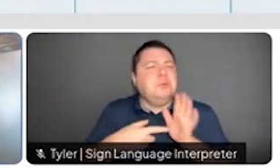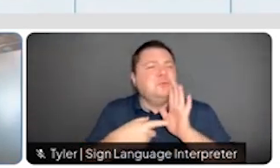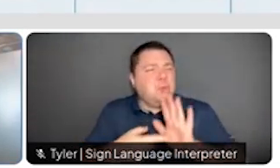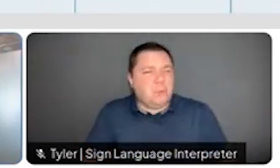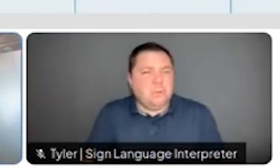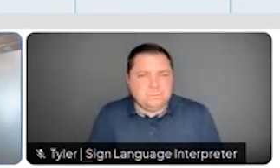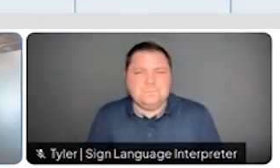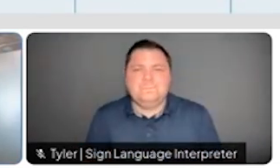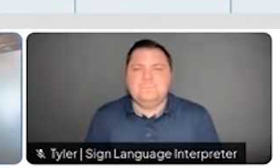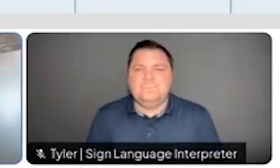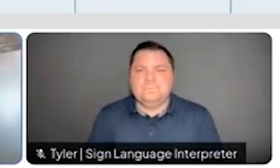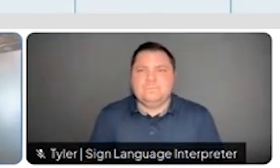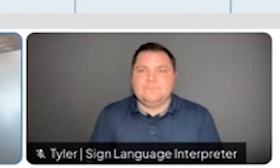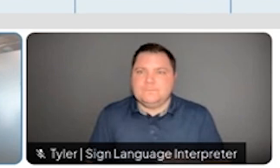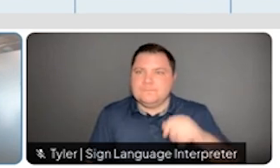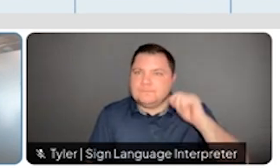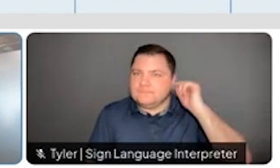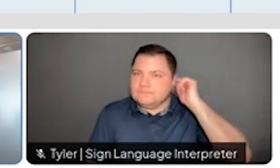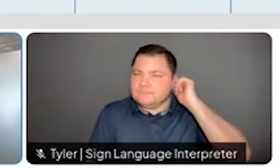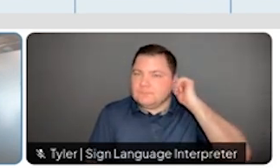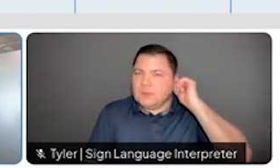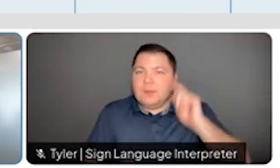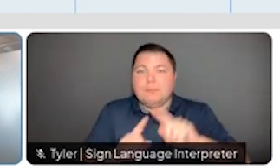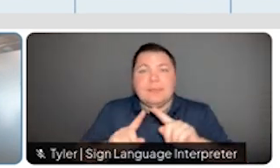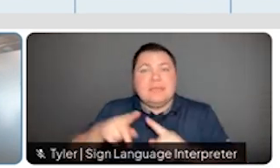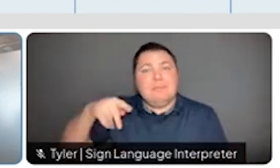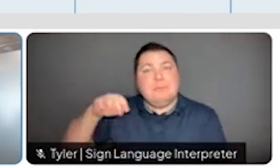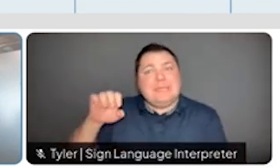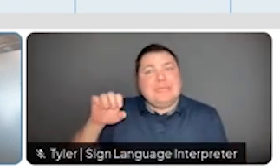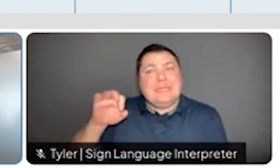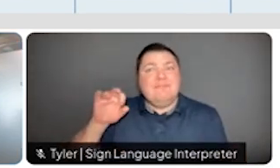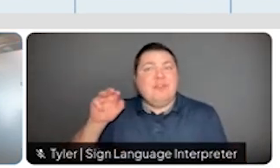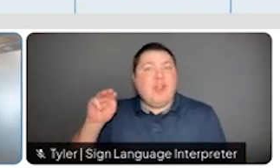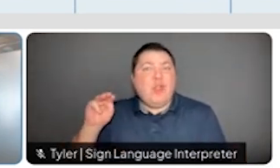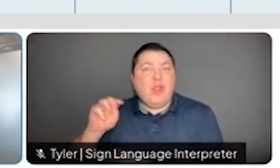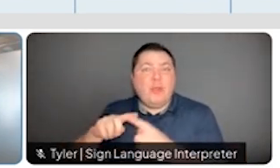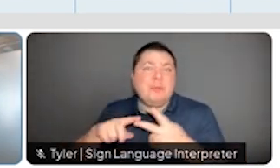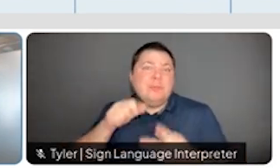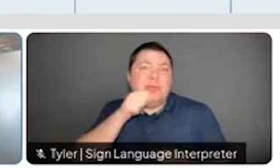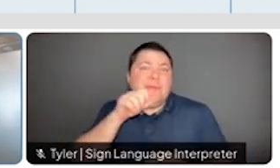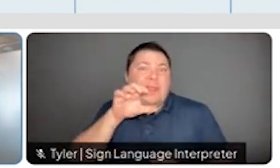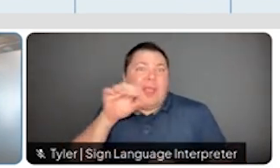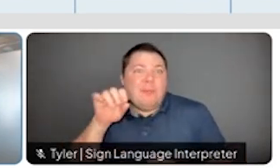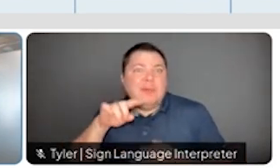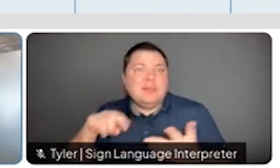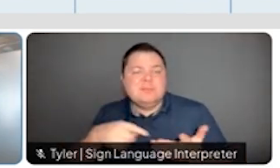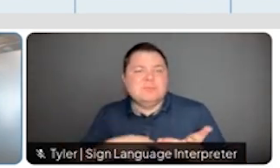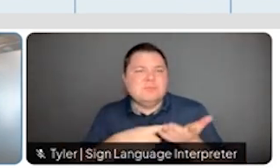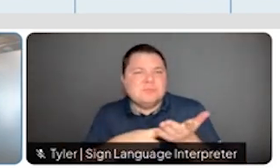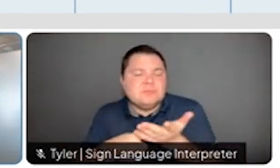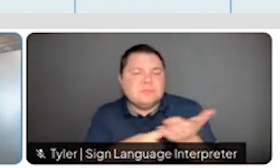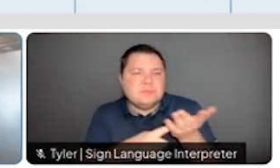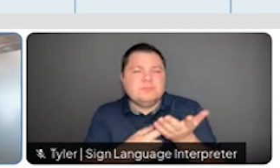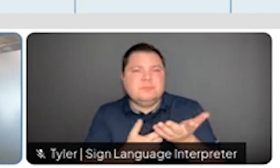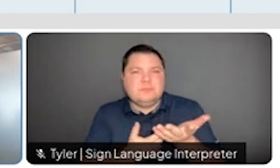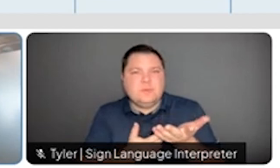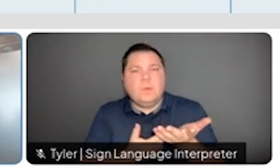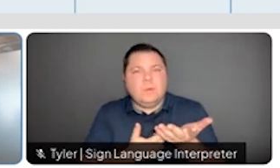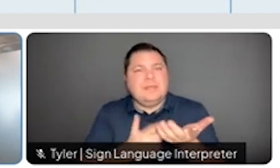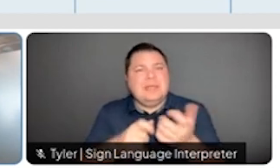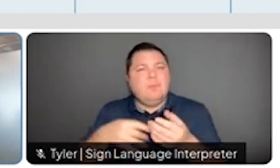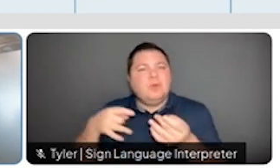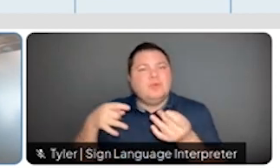After talking to dozens of PE firms and private companies, we realized that there was just as strong of a need for a streamlined cap table management tool